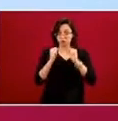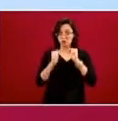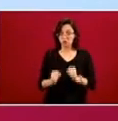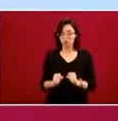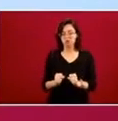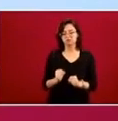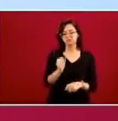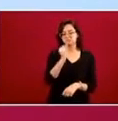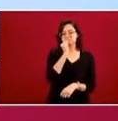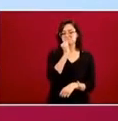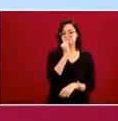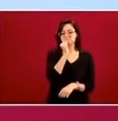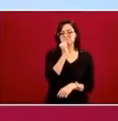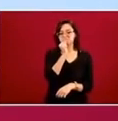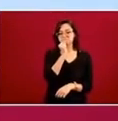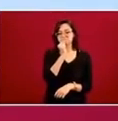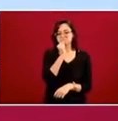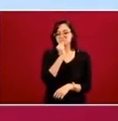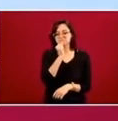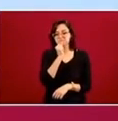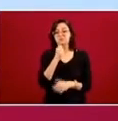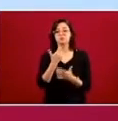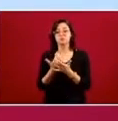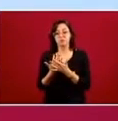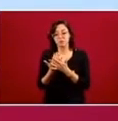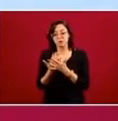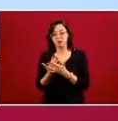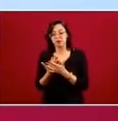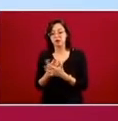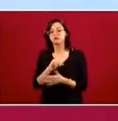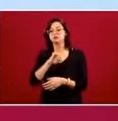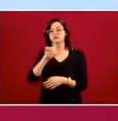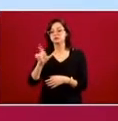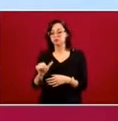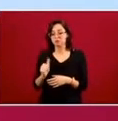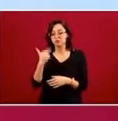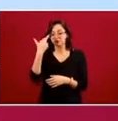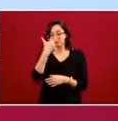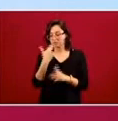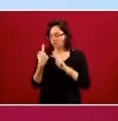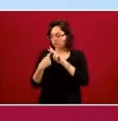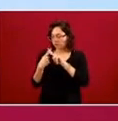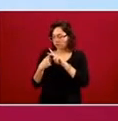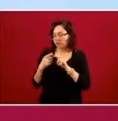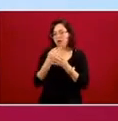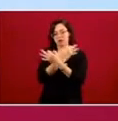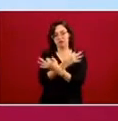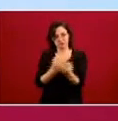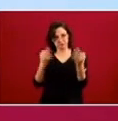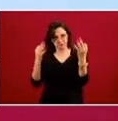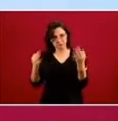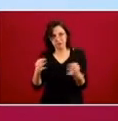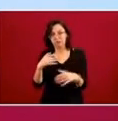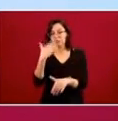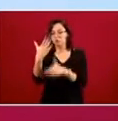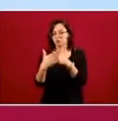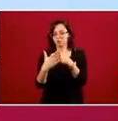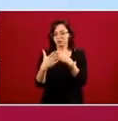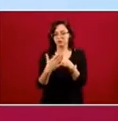very fast or sharp change, but it's still early to make assumptions. In due time, we will